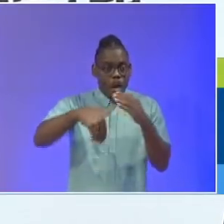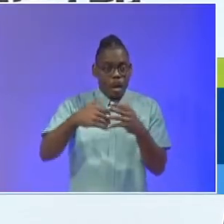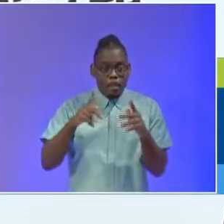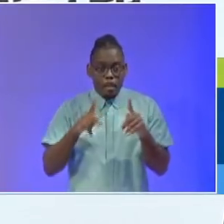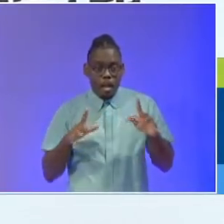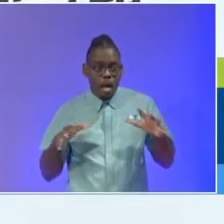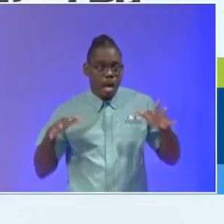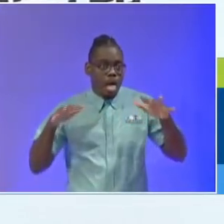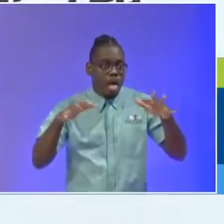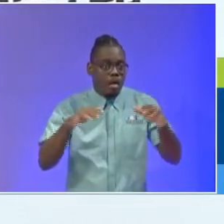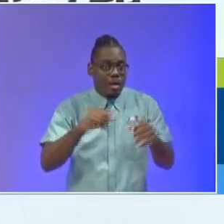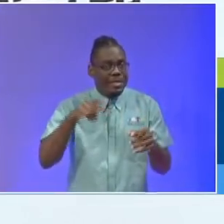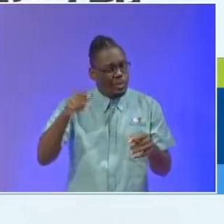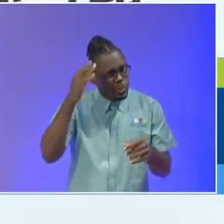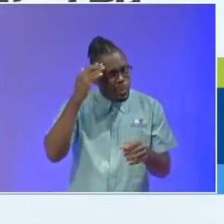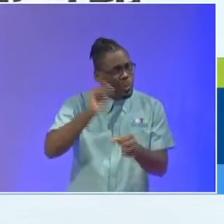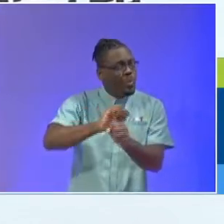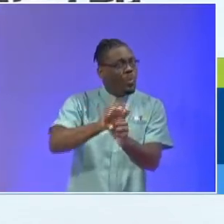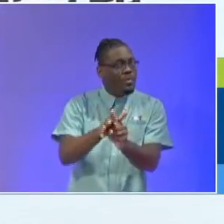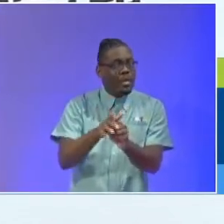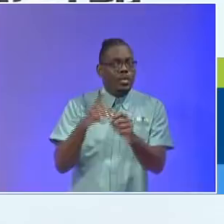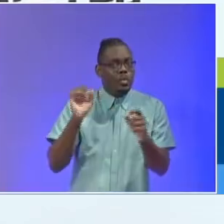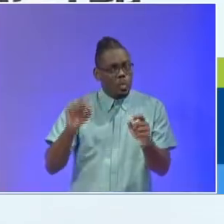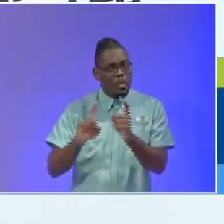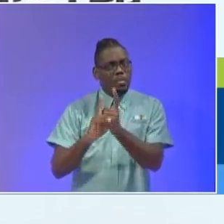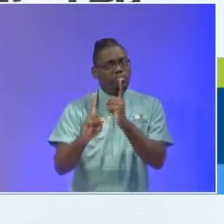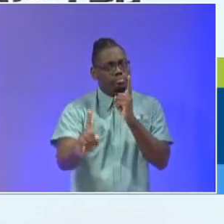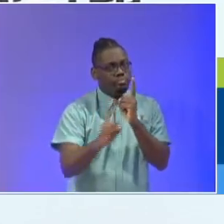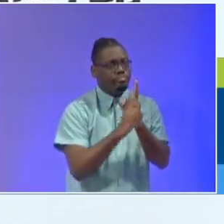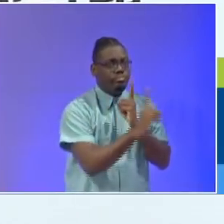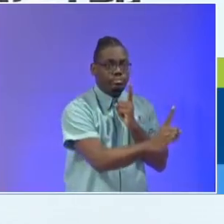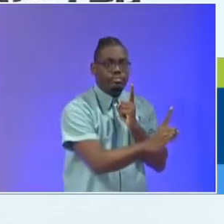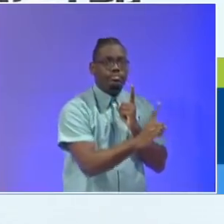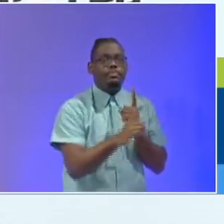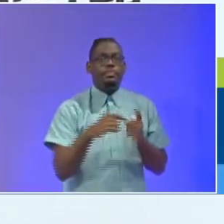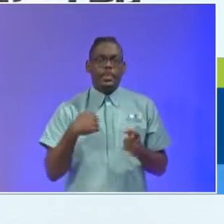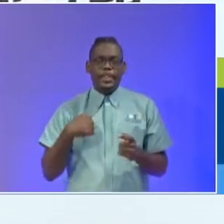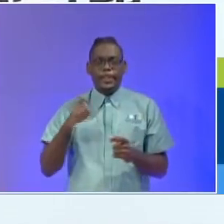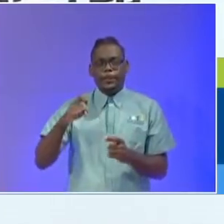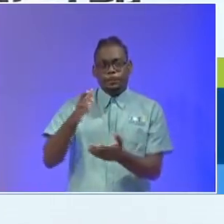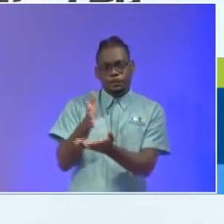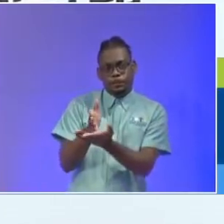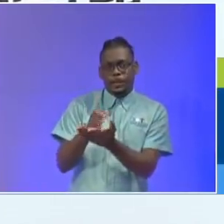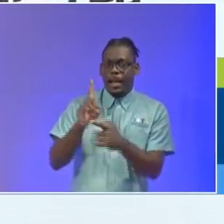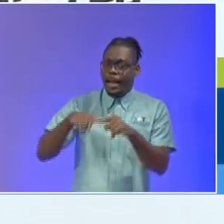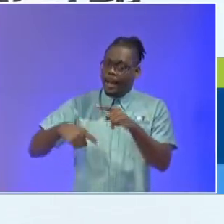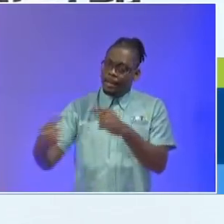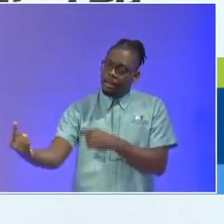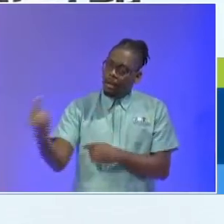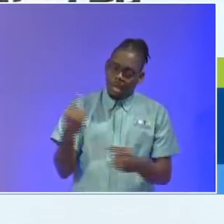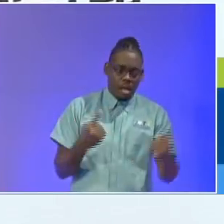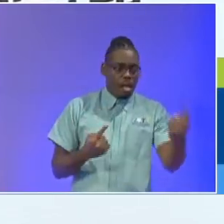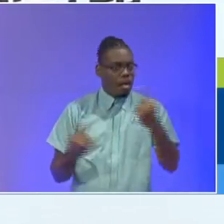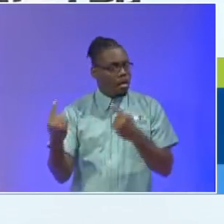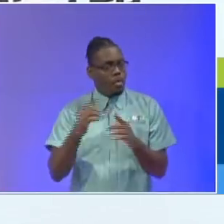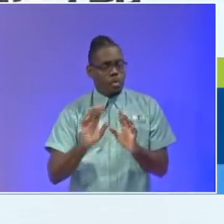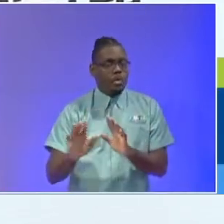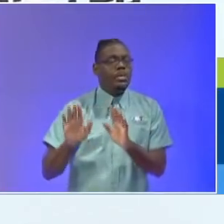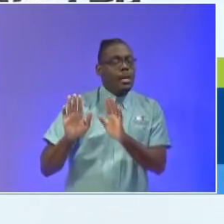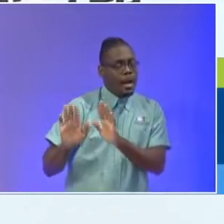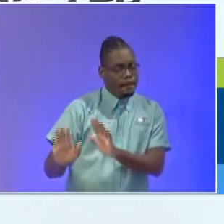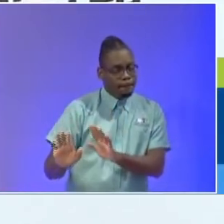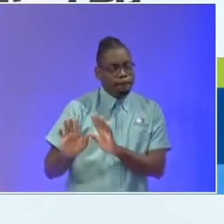tricky sometimes. We have persons in the parallel healthcare system, as I said, who might be pregnant, and we